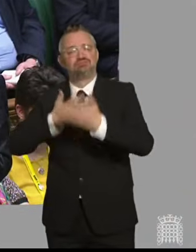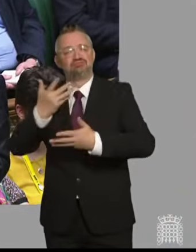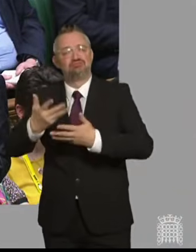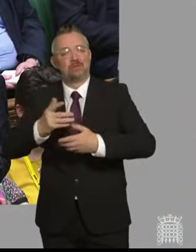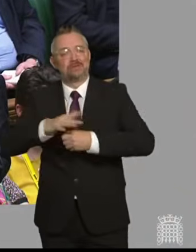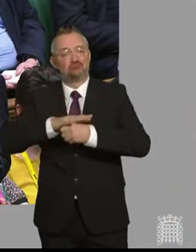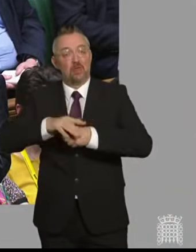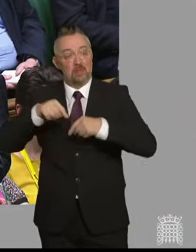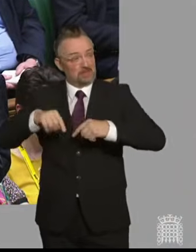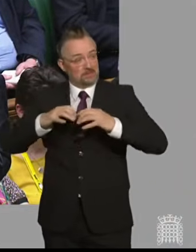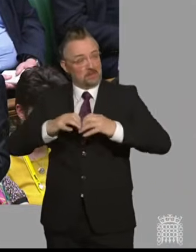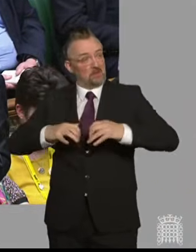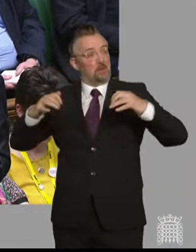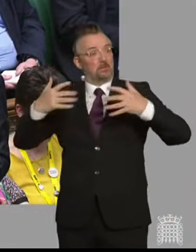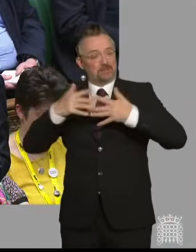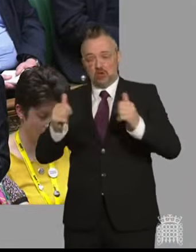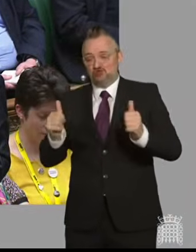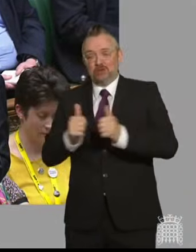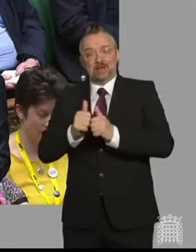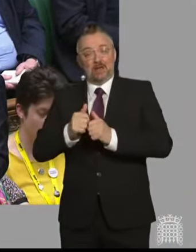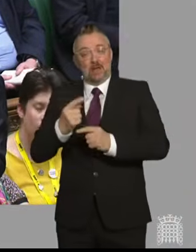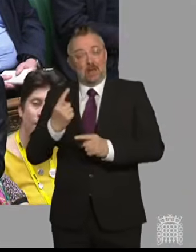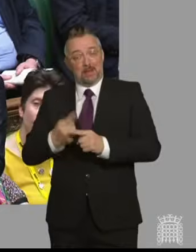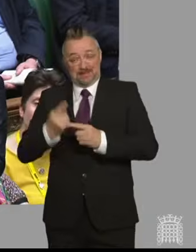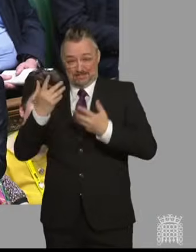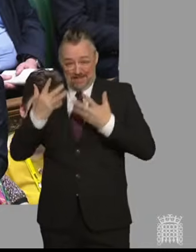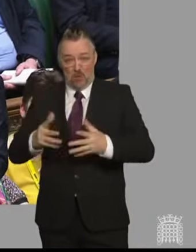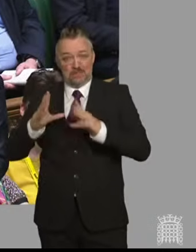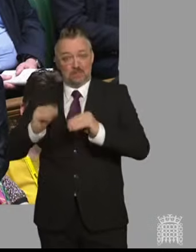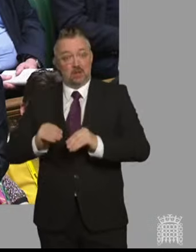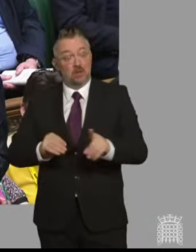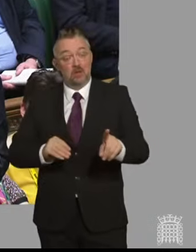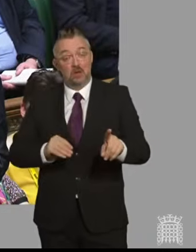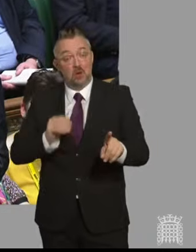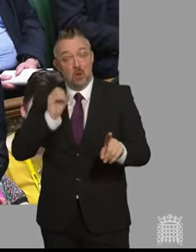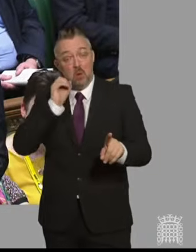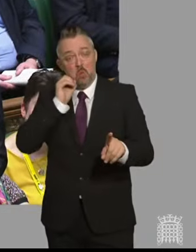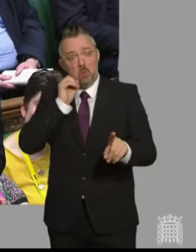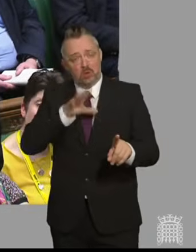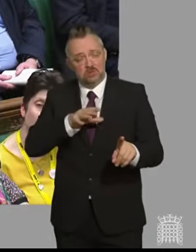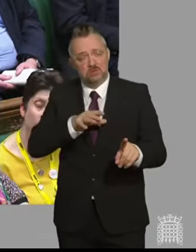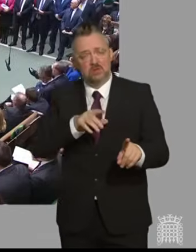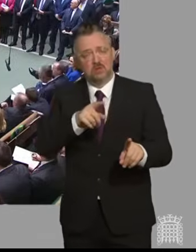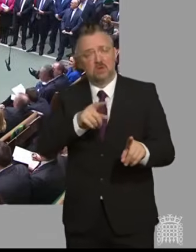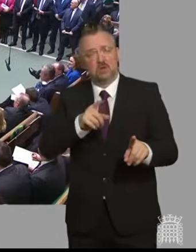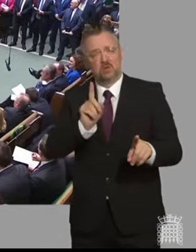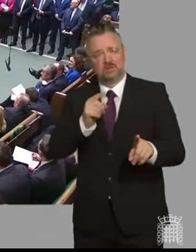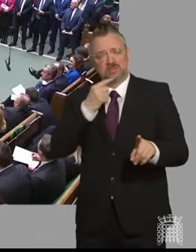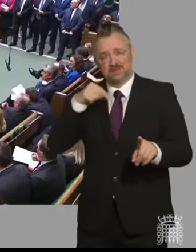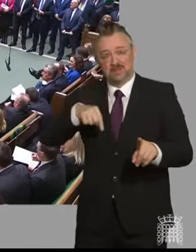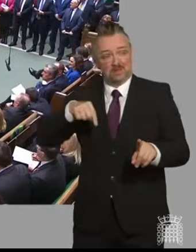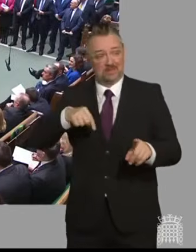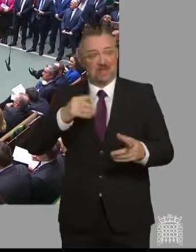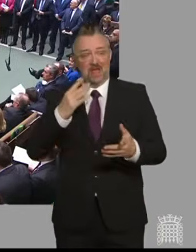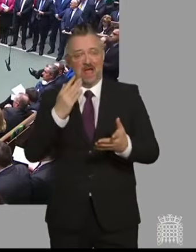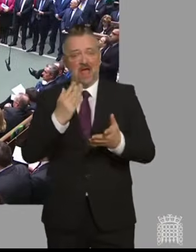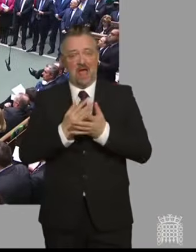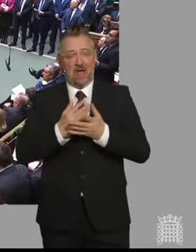not going to do that, what would he say to those of us who say this place really is just a sick pantomime?